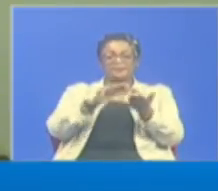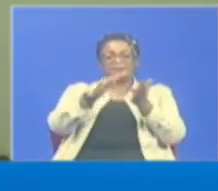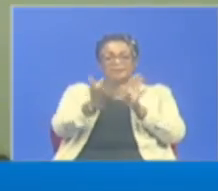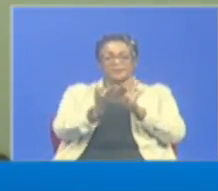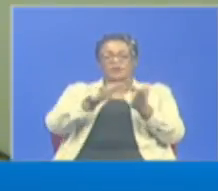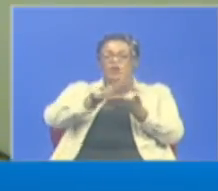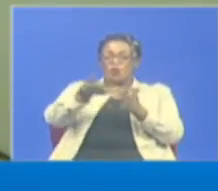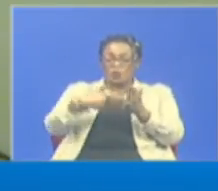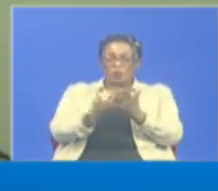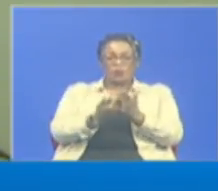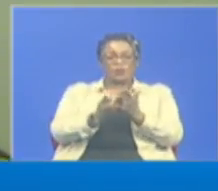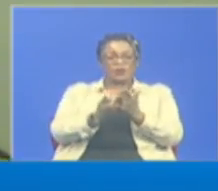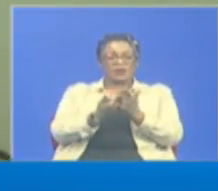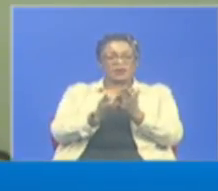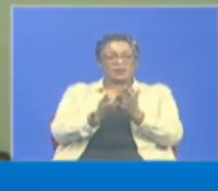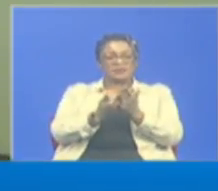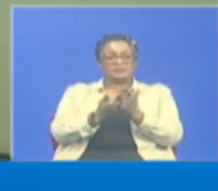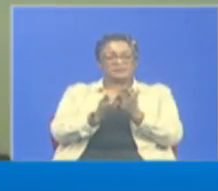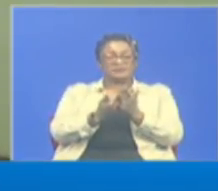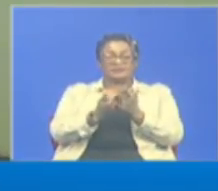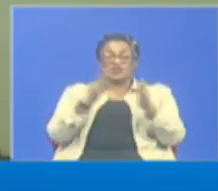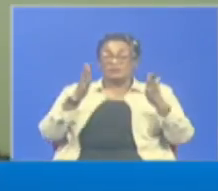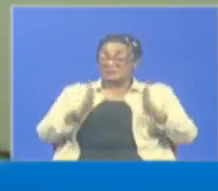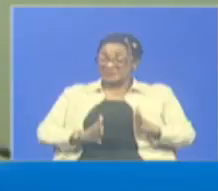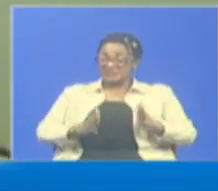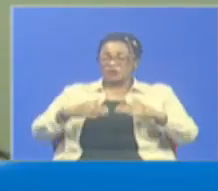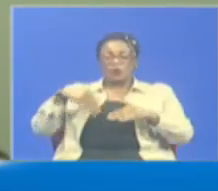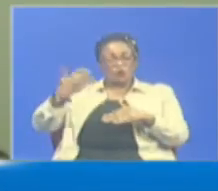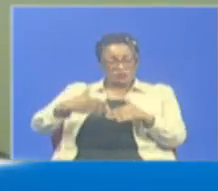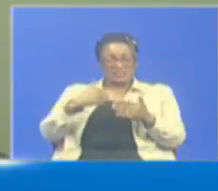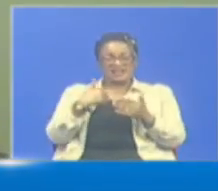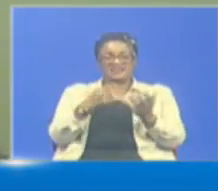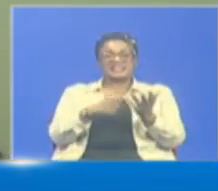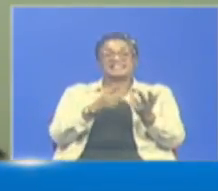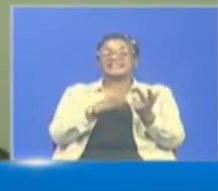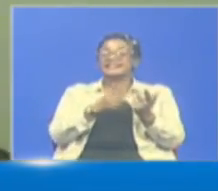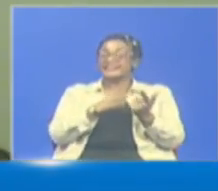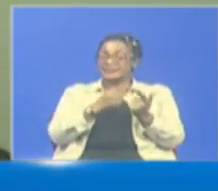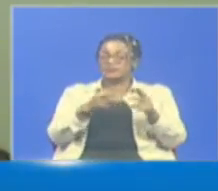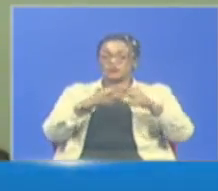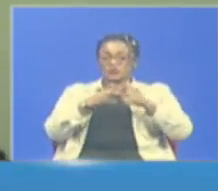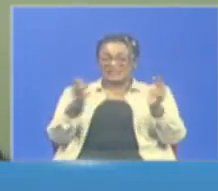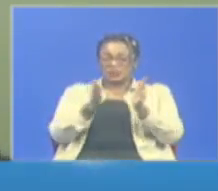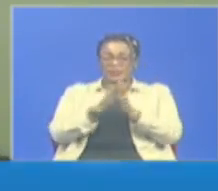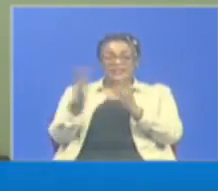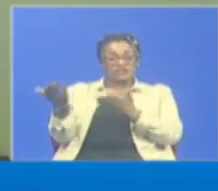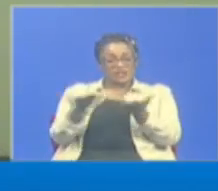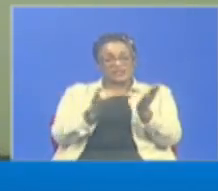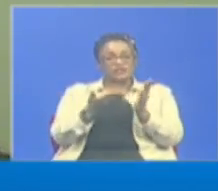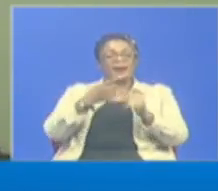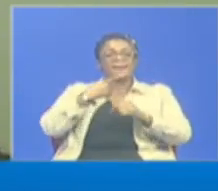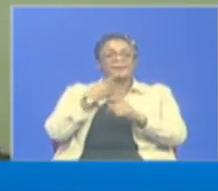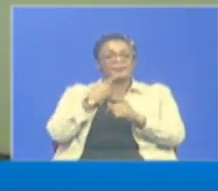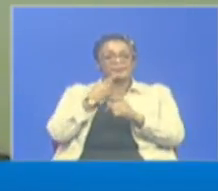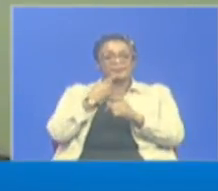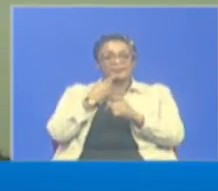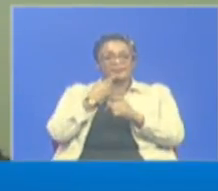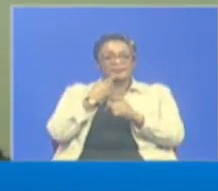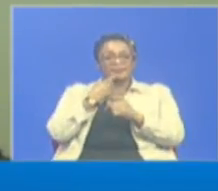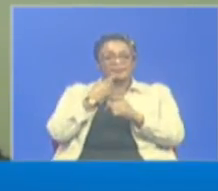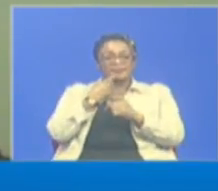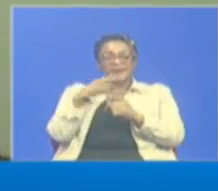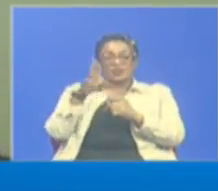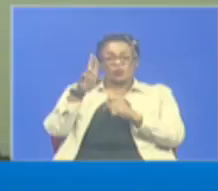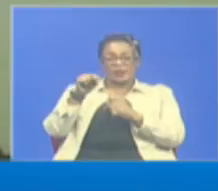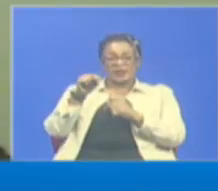begin, we human beings end up as statistics. You yourself started your introduction by saying that citing the UN